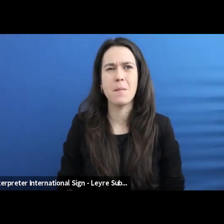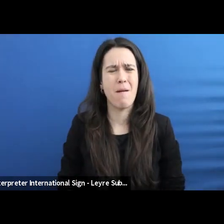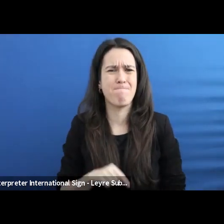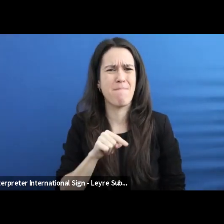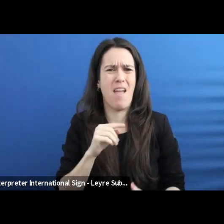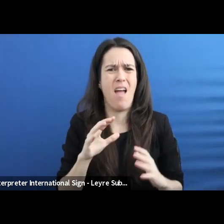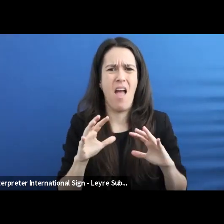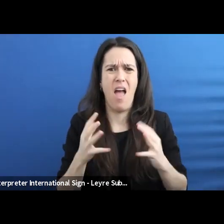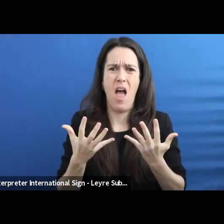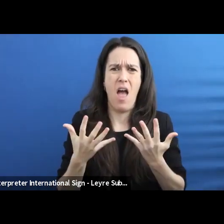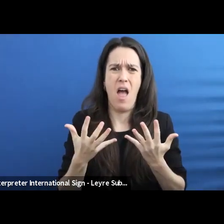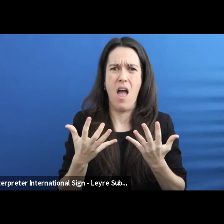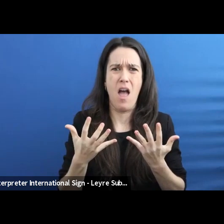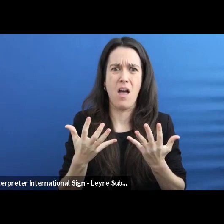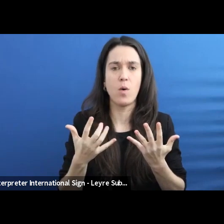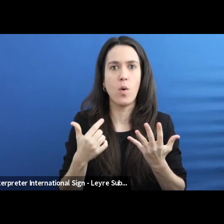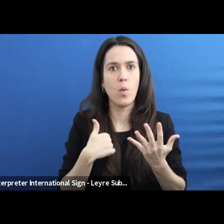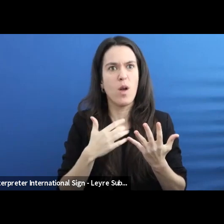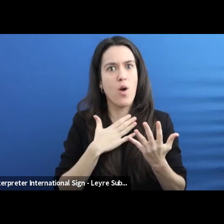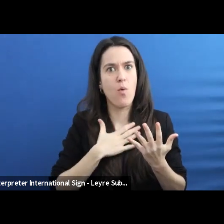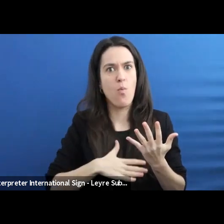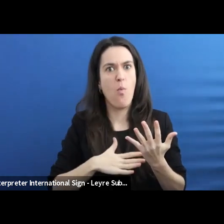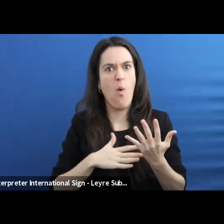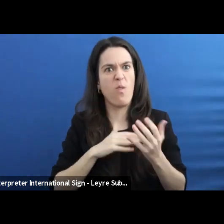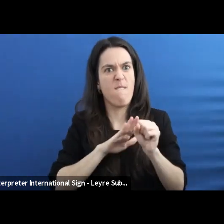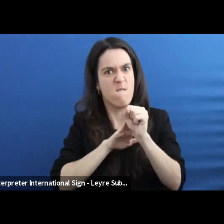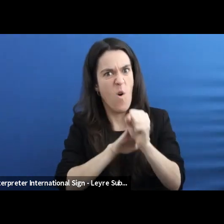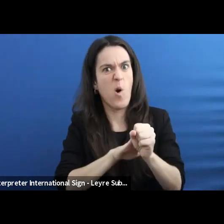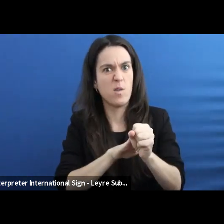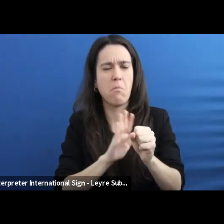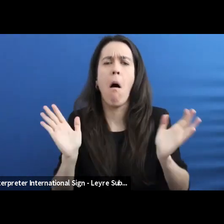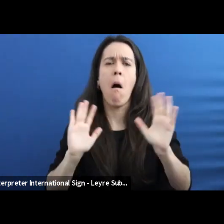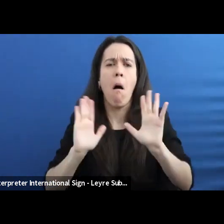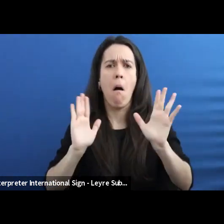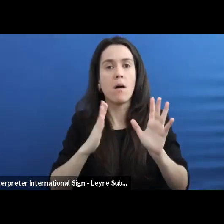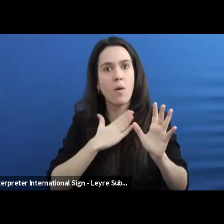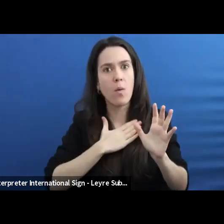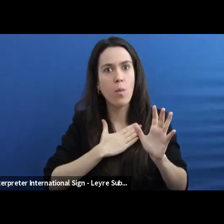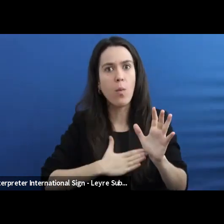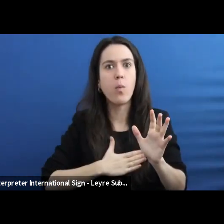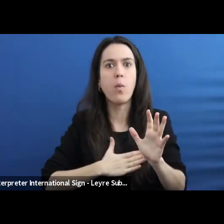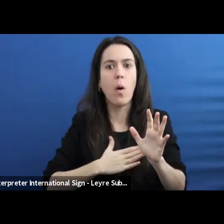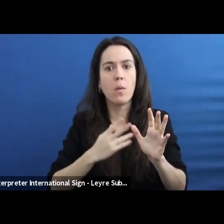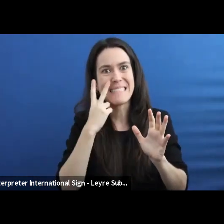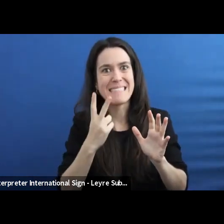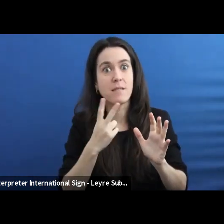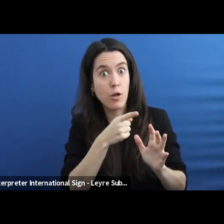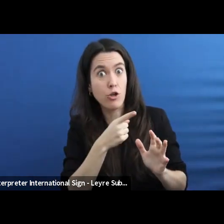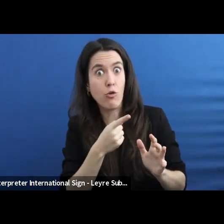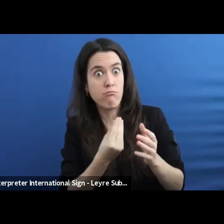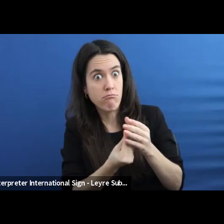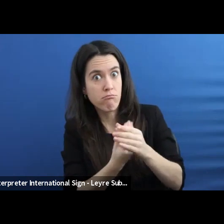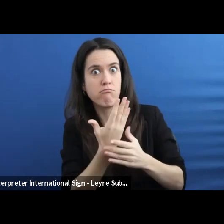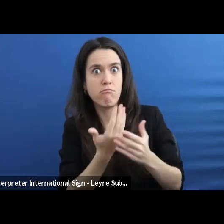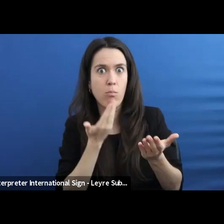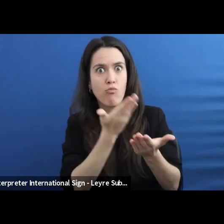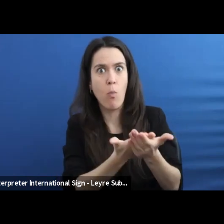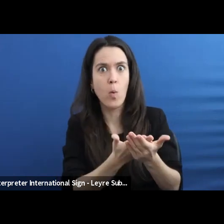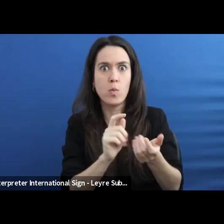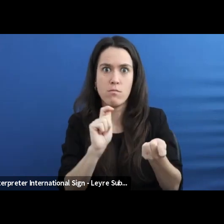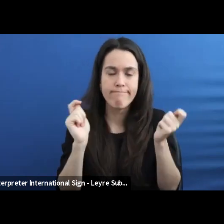We, we're not simply imposing prohibitions, neither we believe in plain voluntary commitment. We go something like